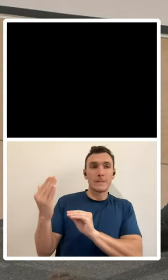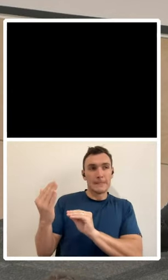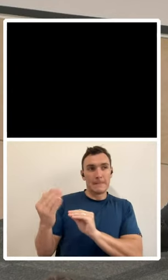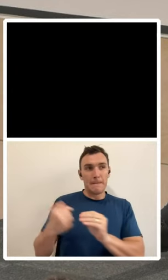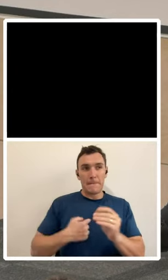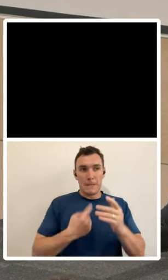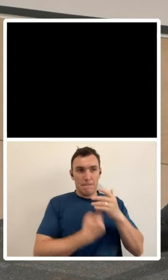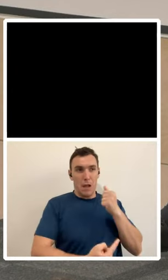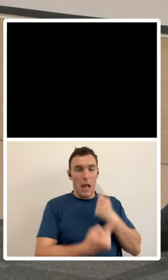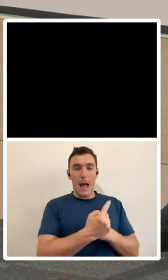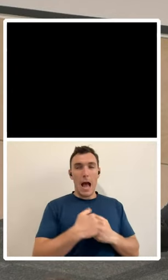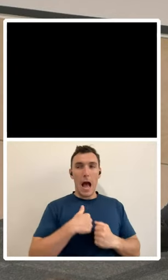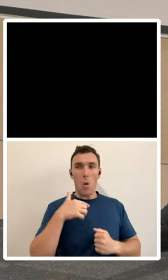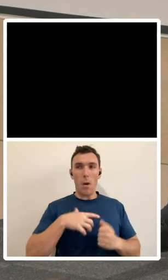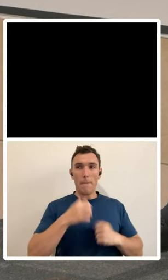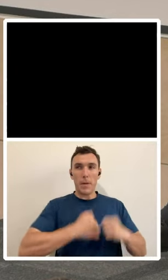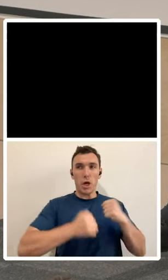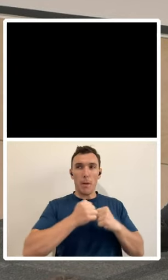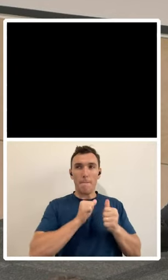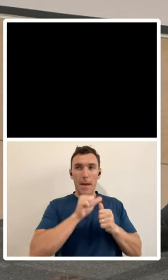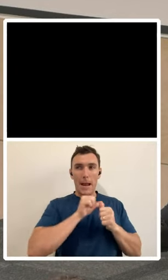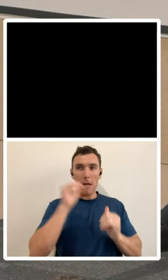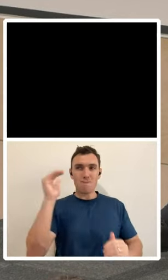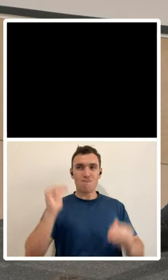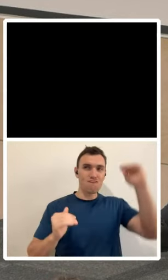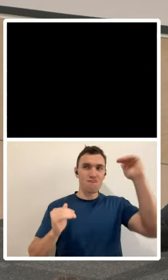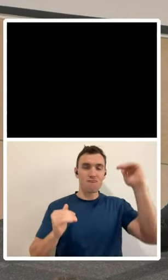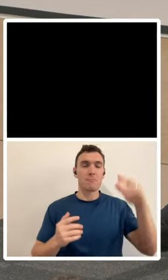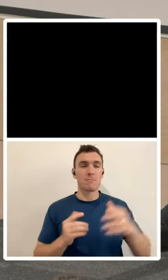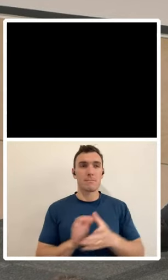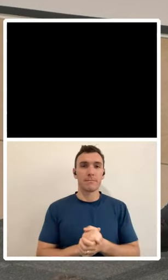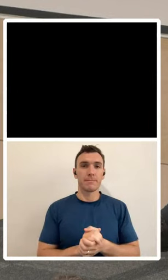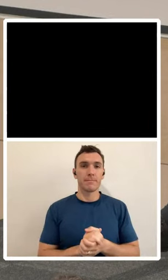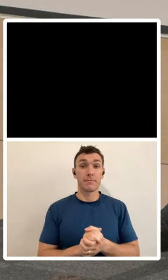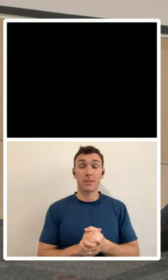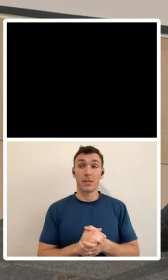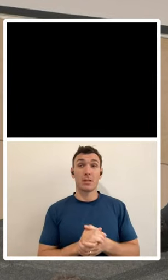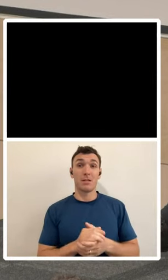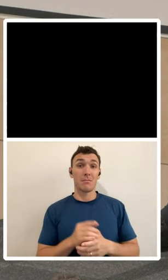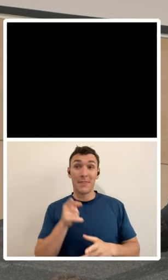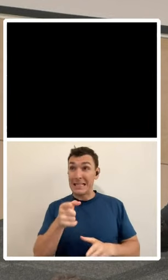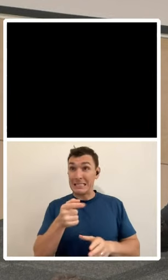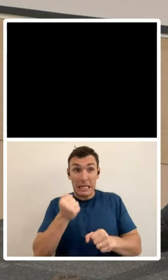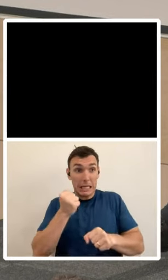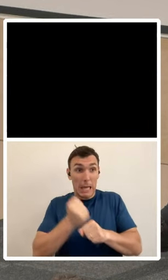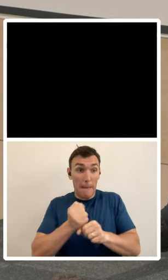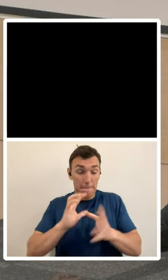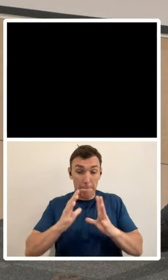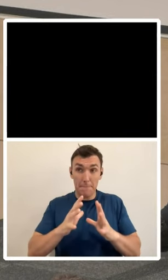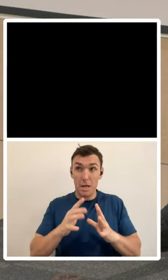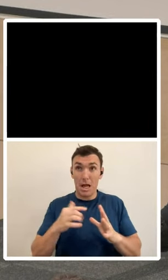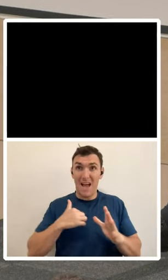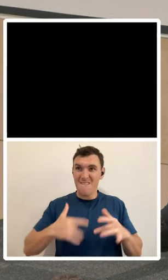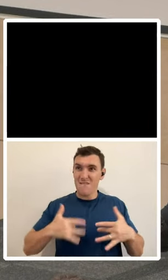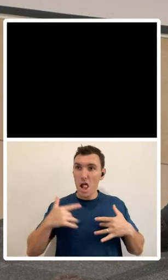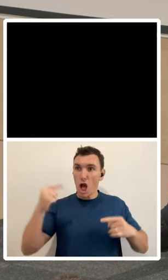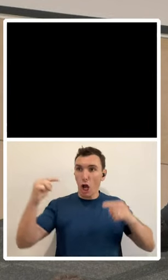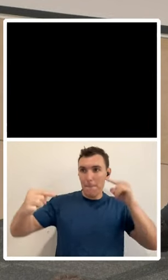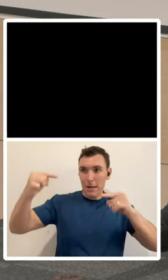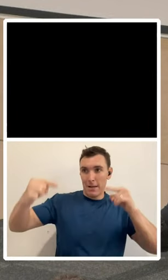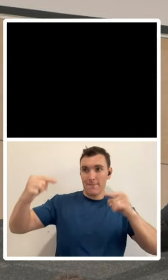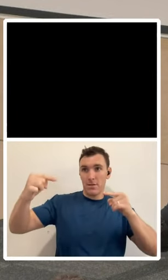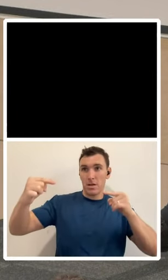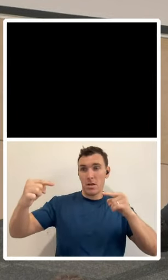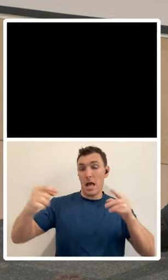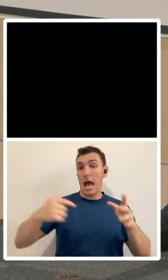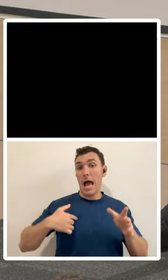trying to understand it. And it was the game, it was the competition, right? And it wasn't, I'm not thinking about social things. It's like, they're betting things will get